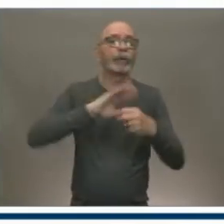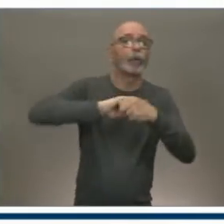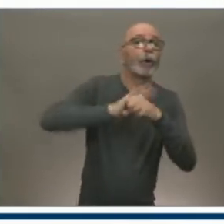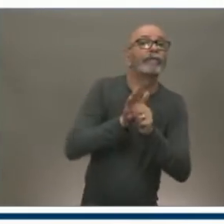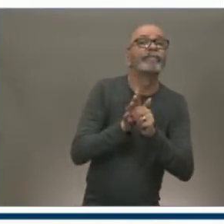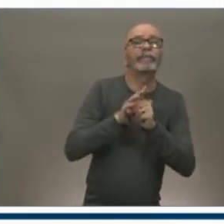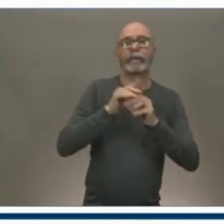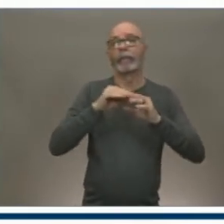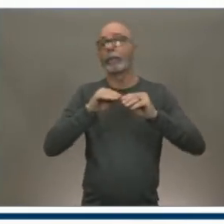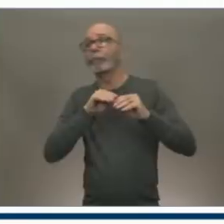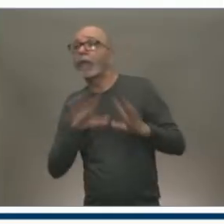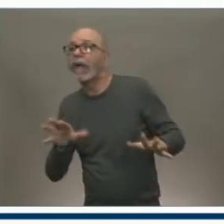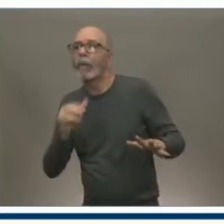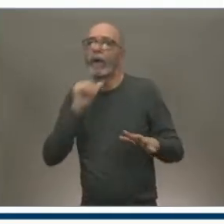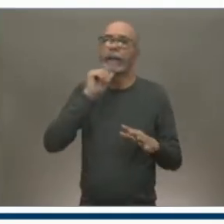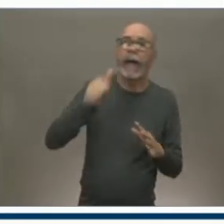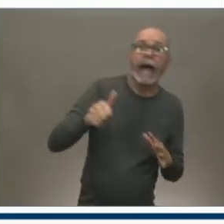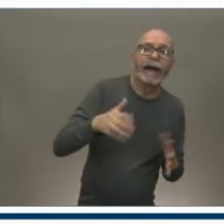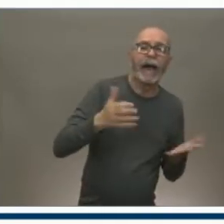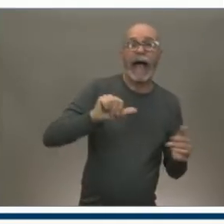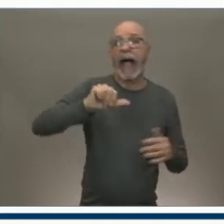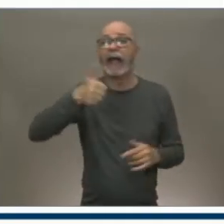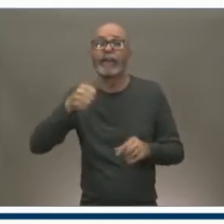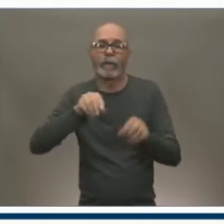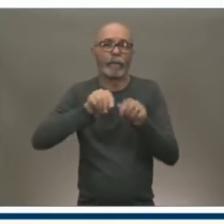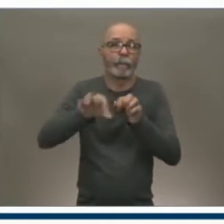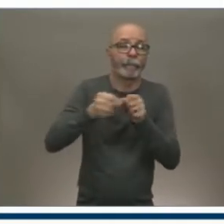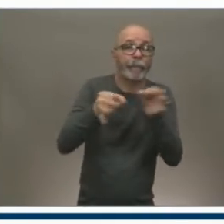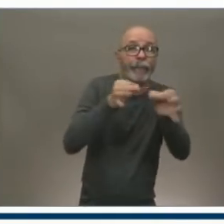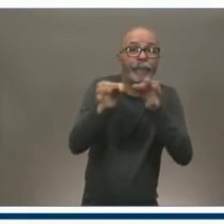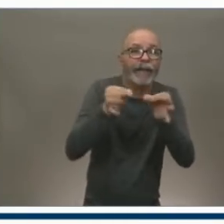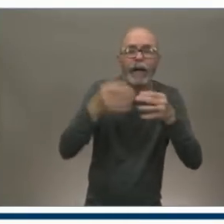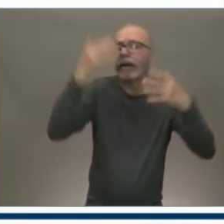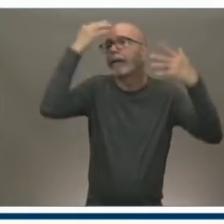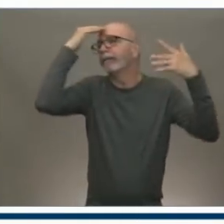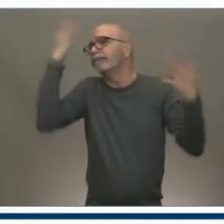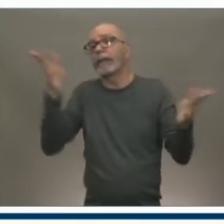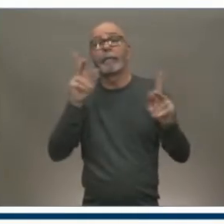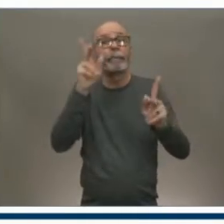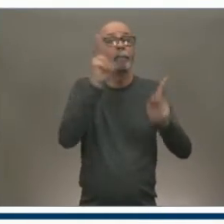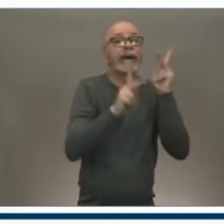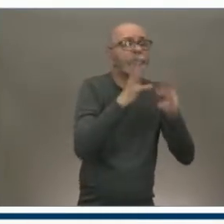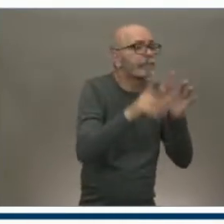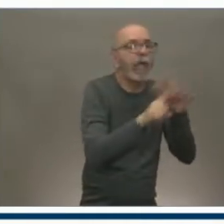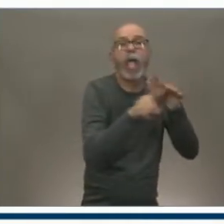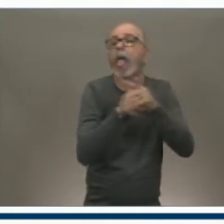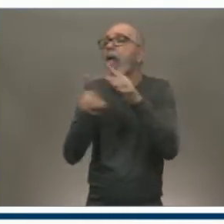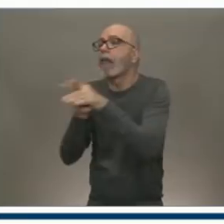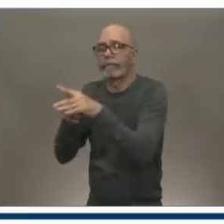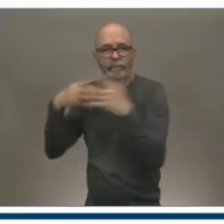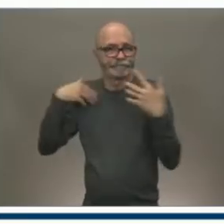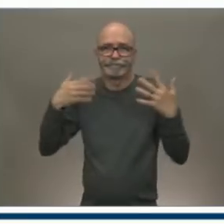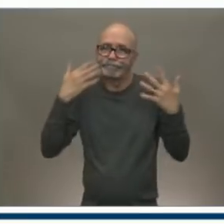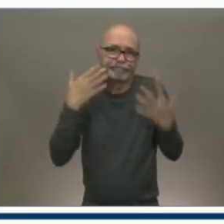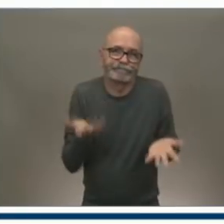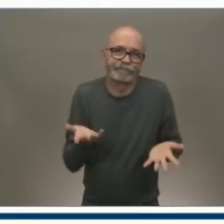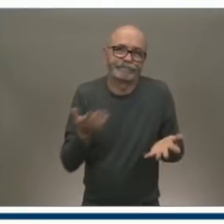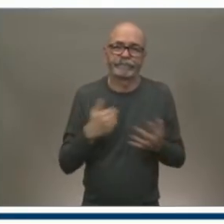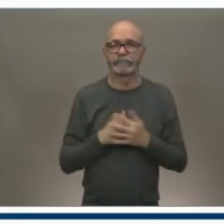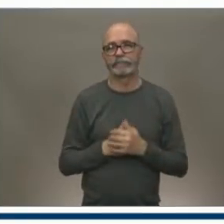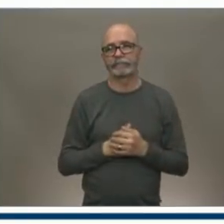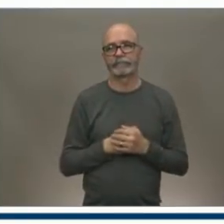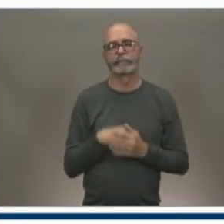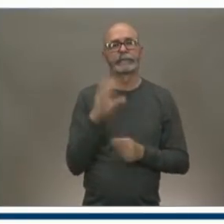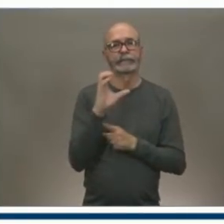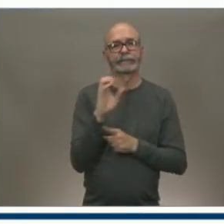a large range of other issues as we come from the spring and into summer. Next question will go to Jean Laroche with CBC. Good